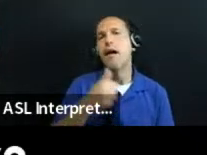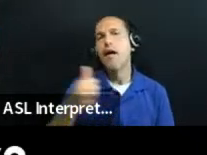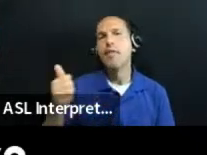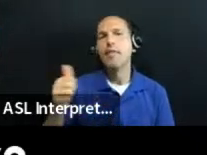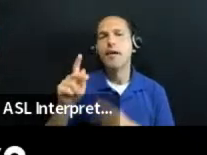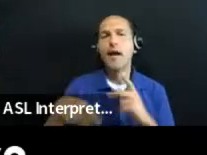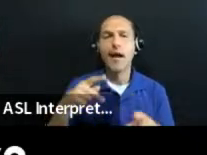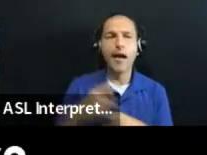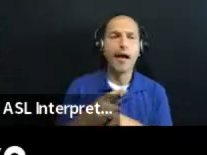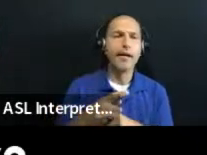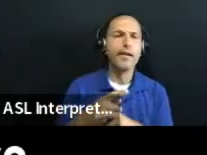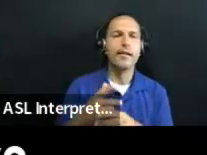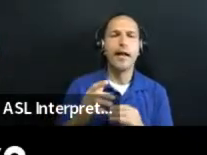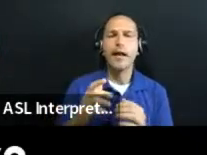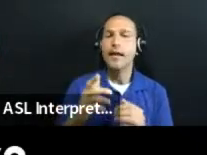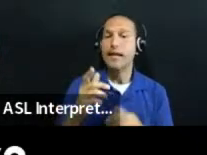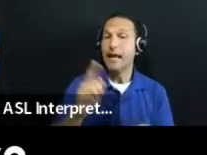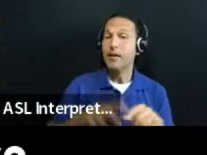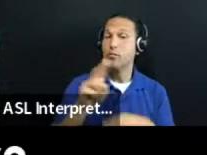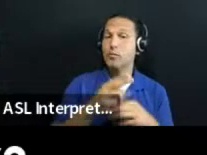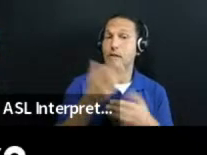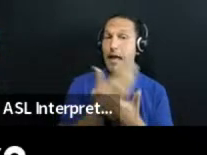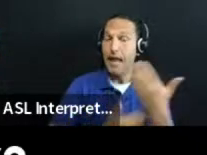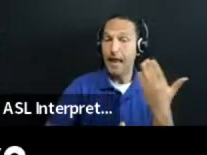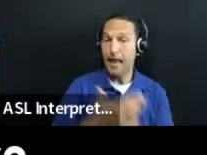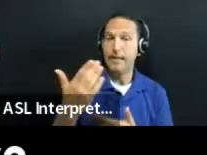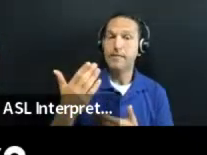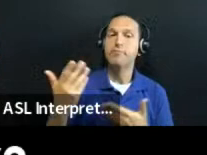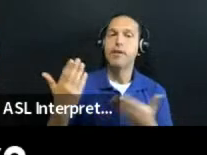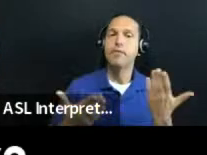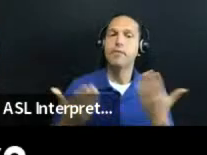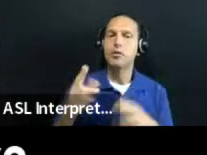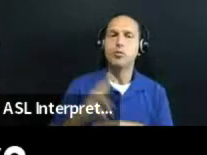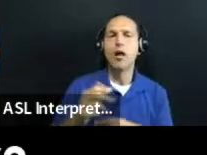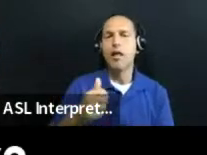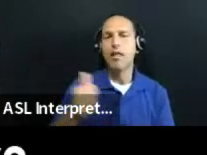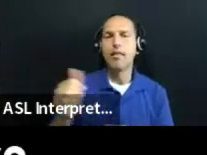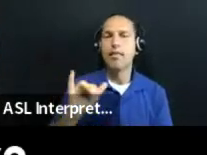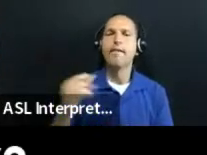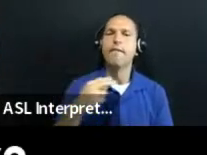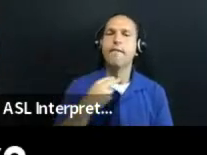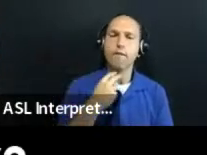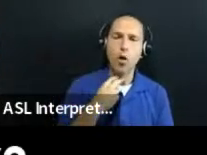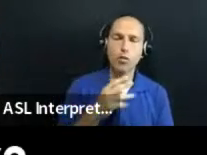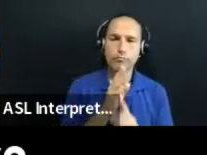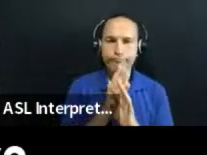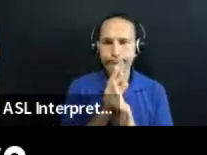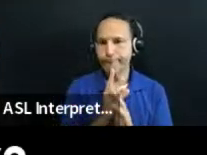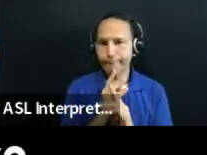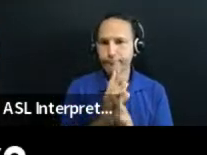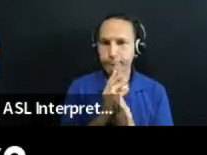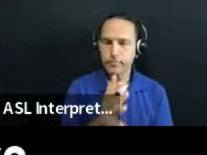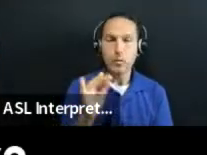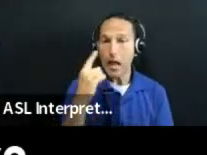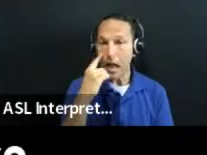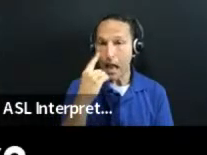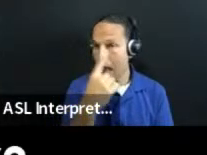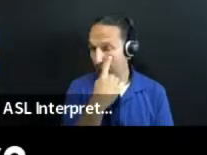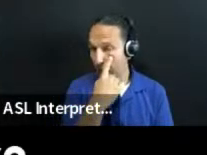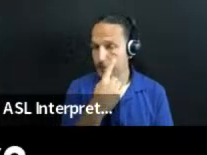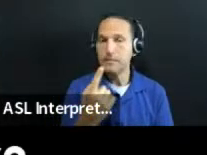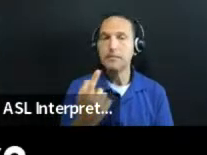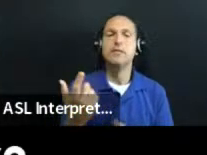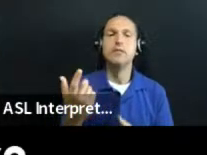inputs, right? If they can't use their hands, they might be able to use something else like their voice or their eyes or their mouth.